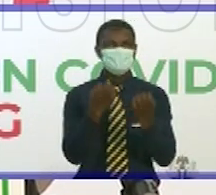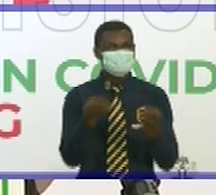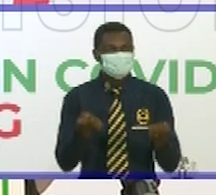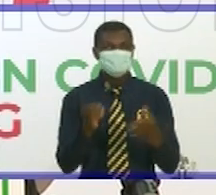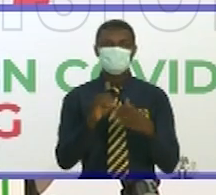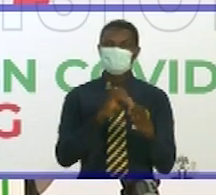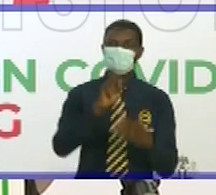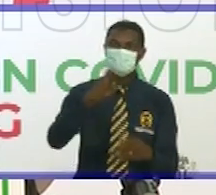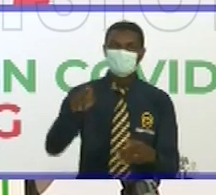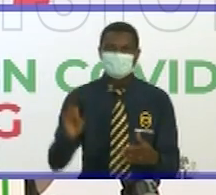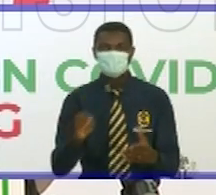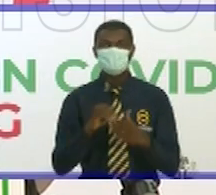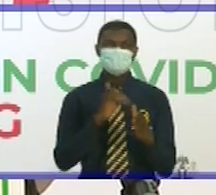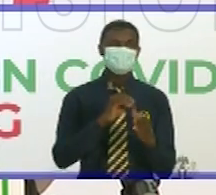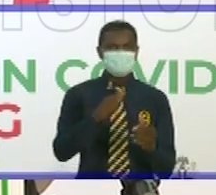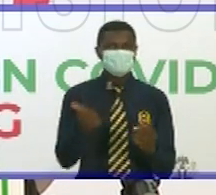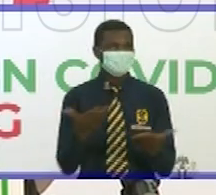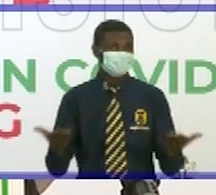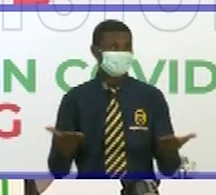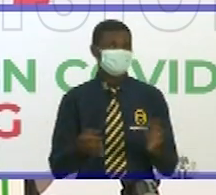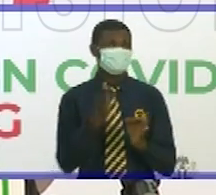nile iwosan